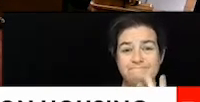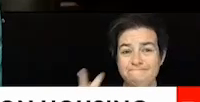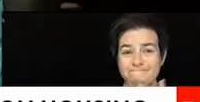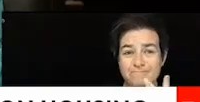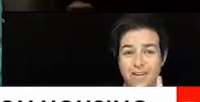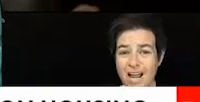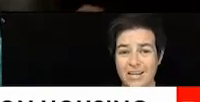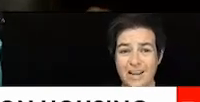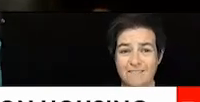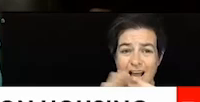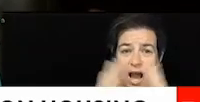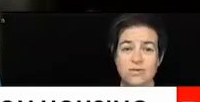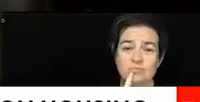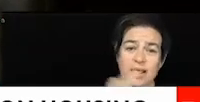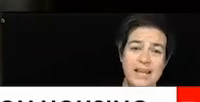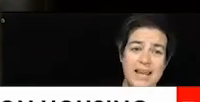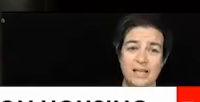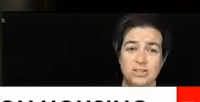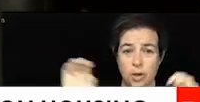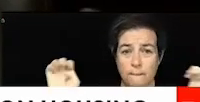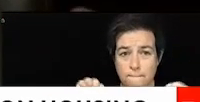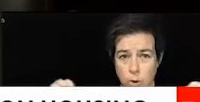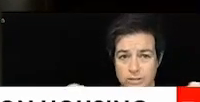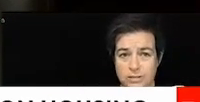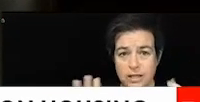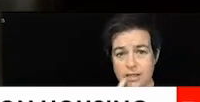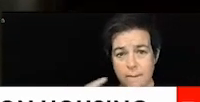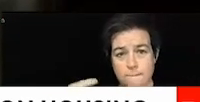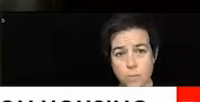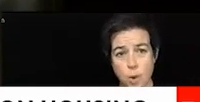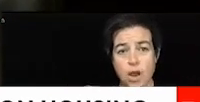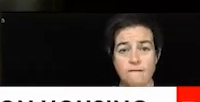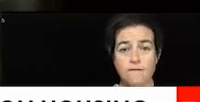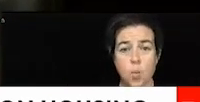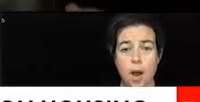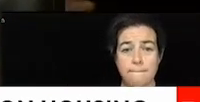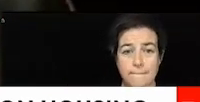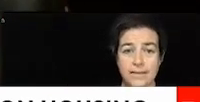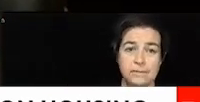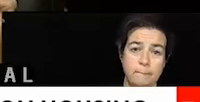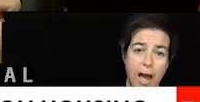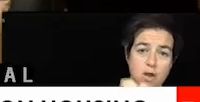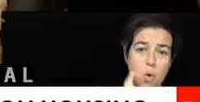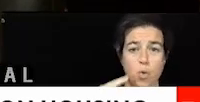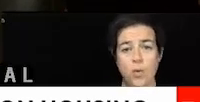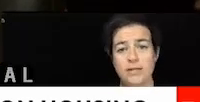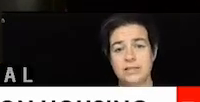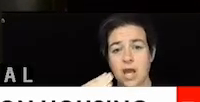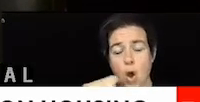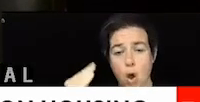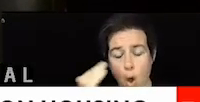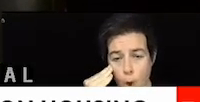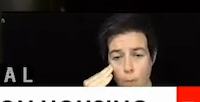national emergency that lies at the root of what makes buying or renting a home the